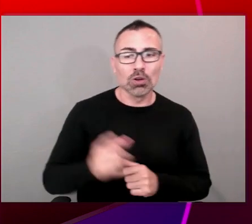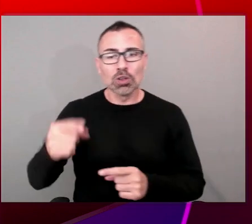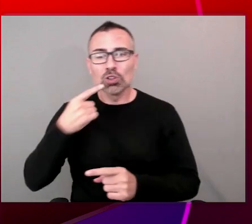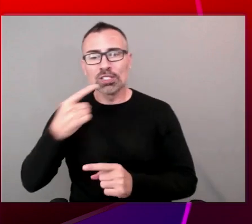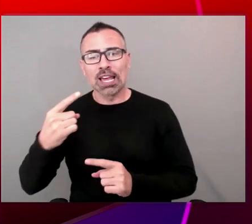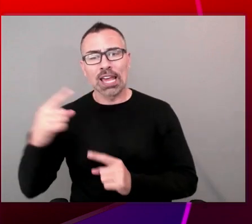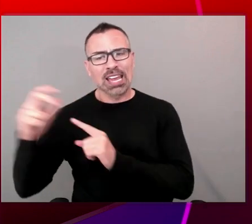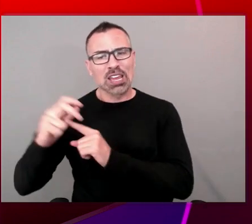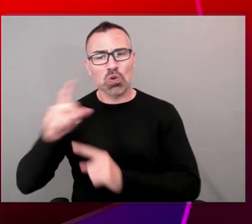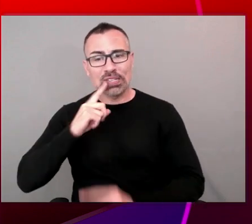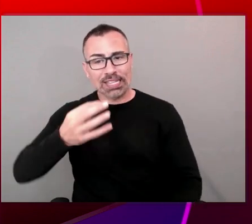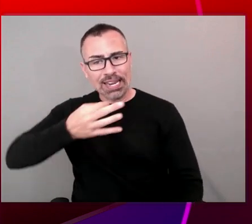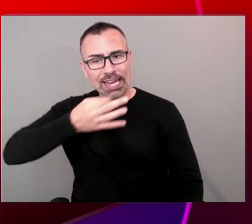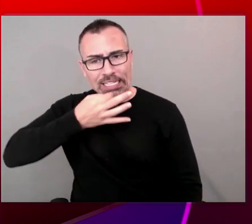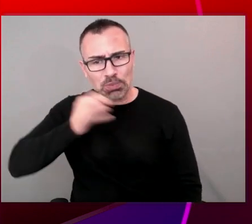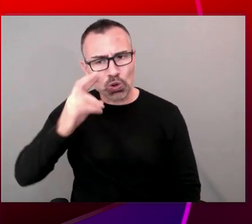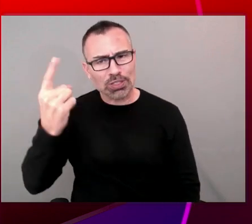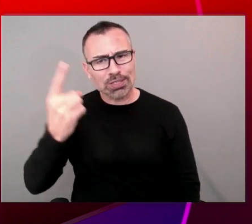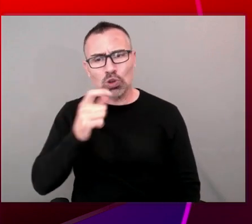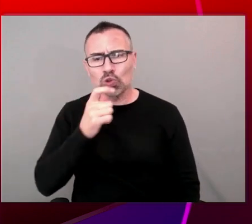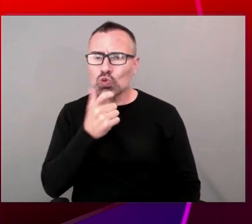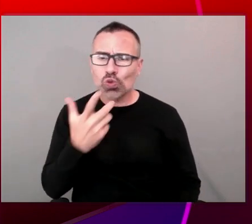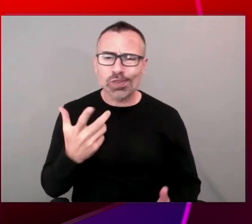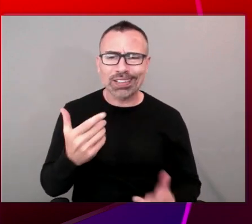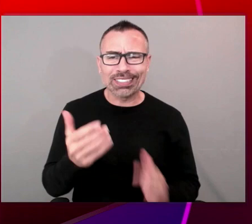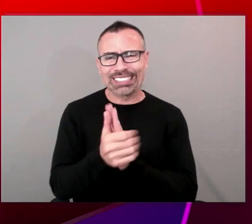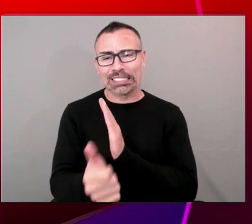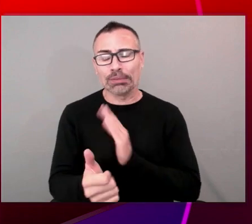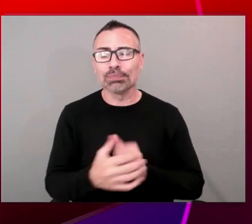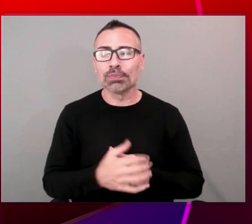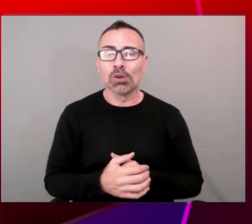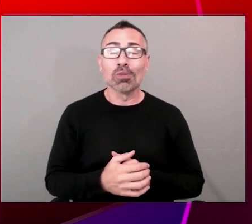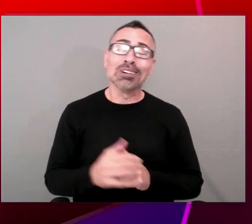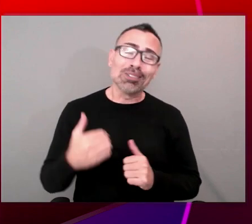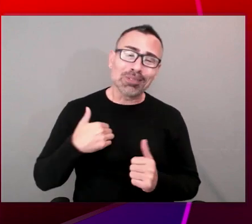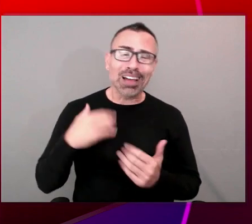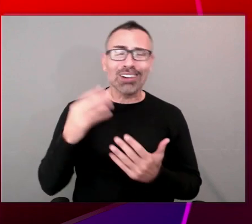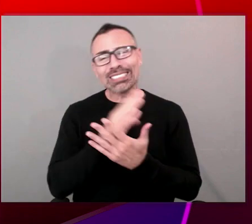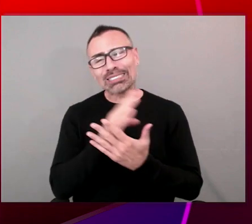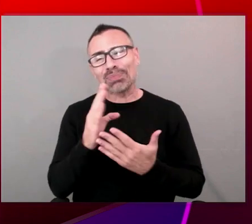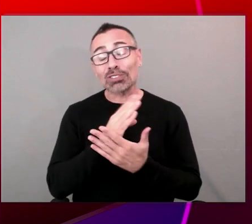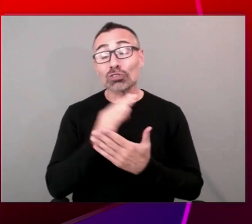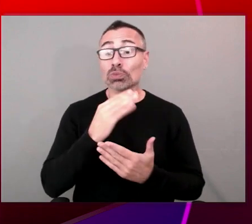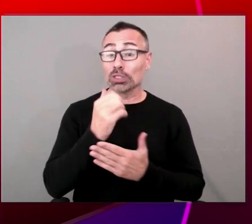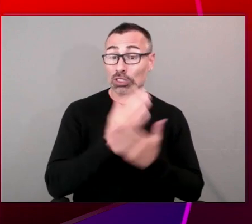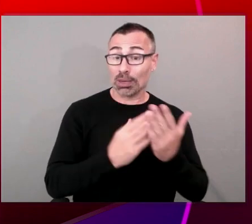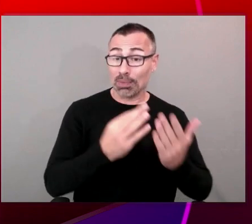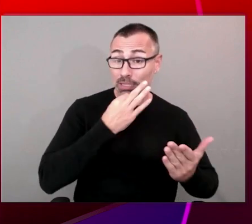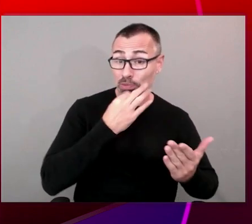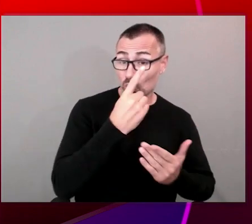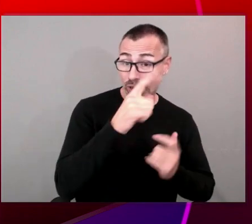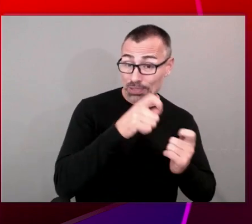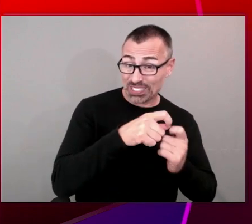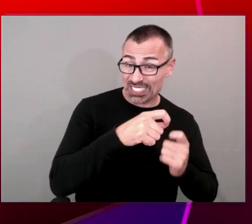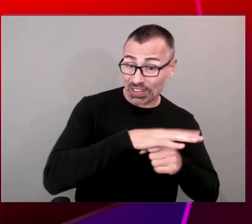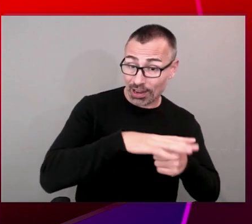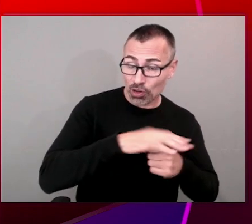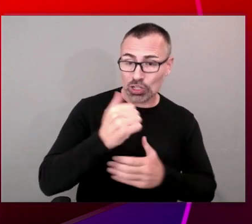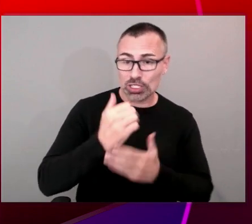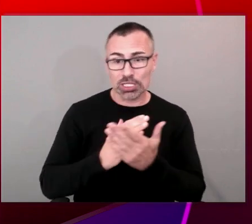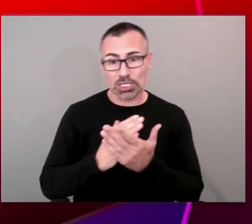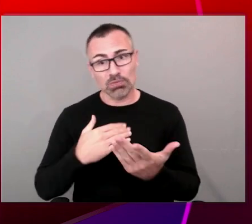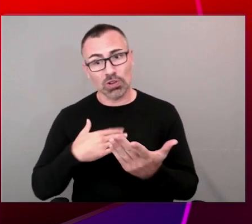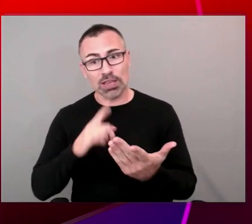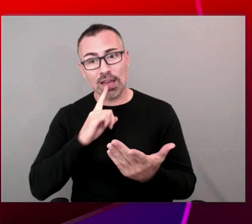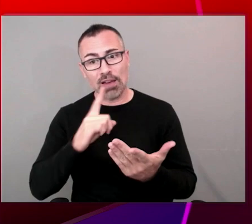I think the spectrum is there, right? Some are experts in one specific area, some are well-versed in a variety of different